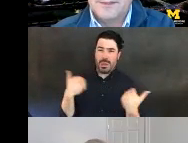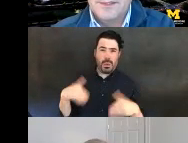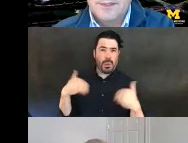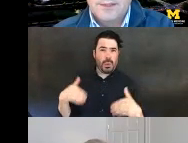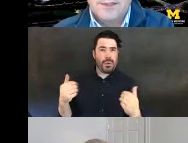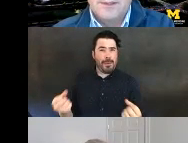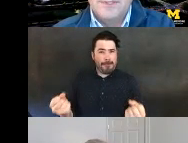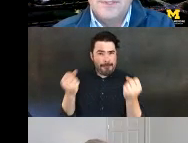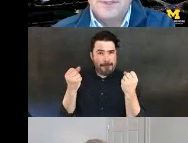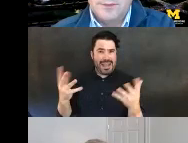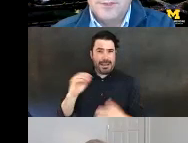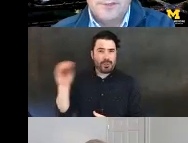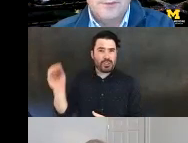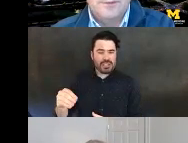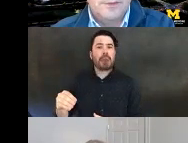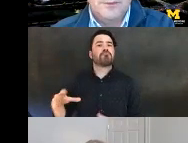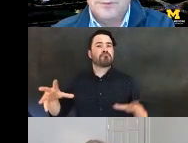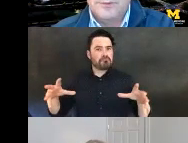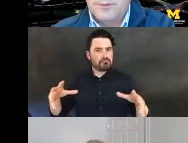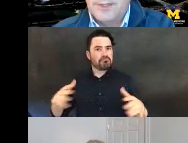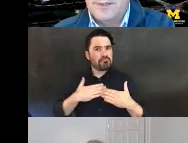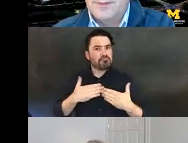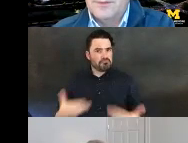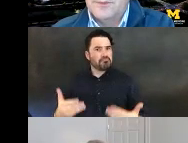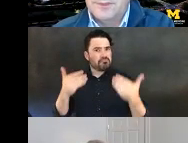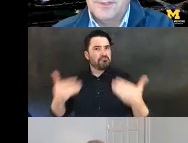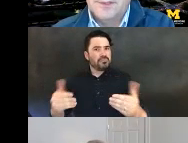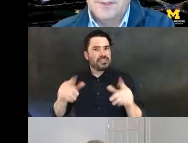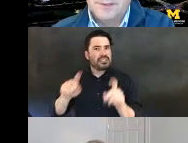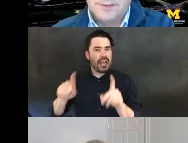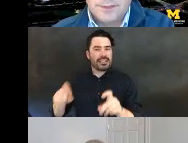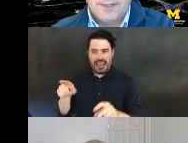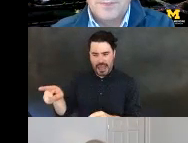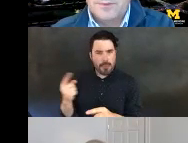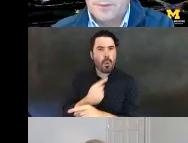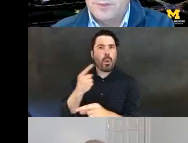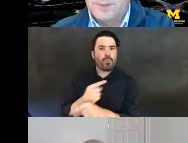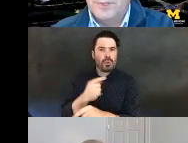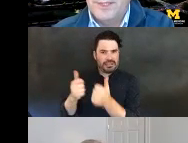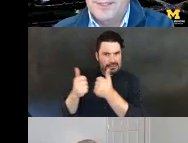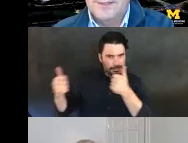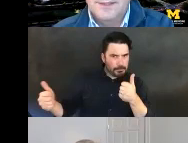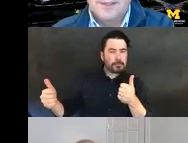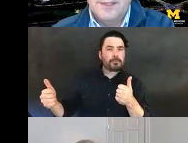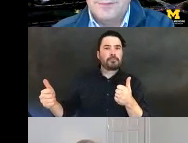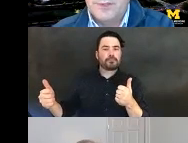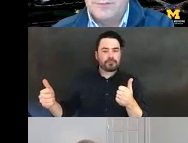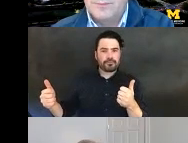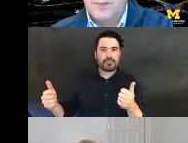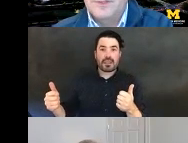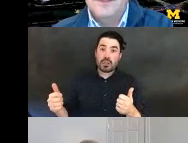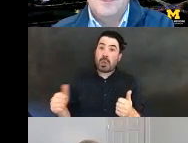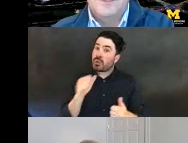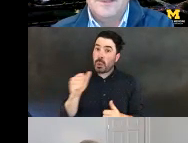testing, and it looks like they're doing the right thing around social distancing, and it does not appear that we're going to be bringing in a heavy